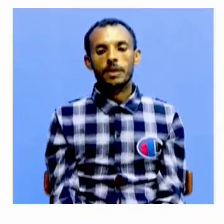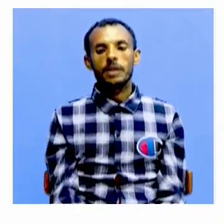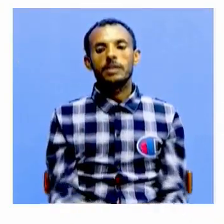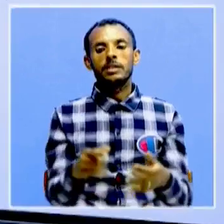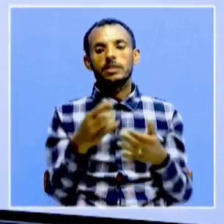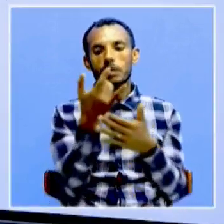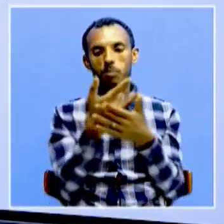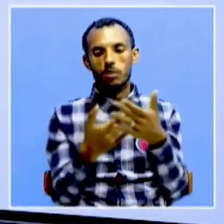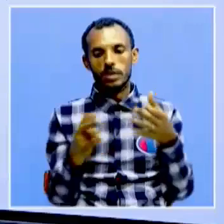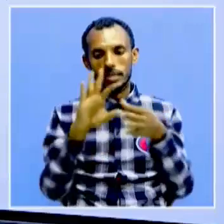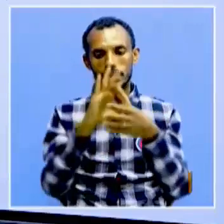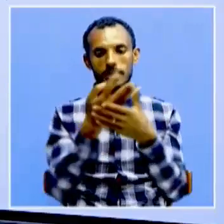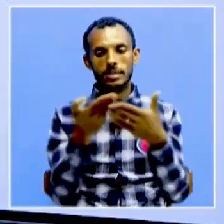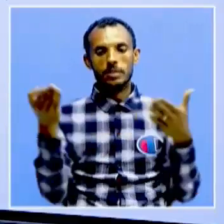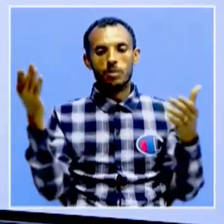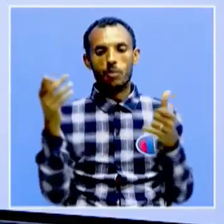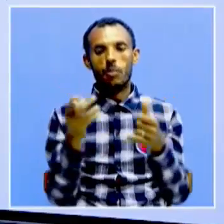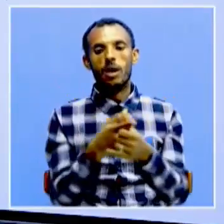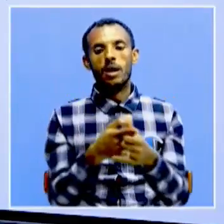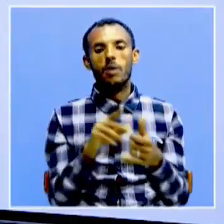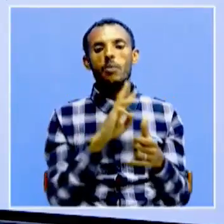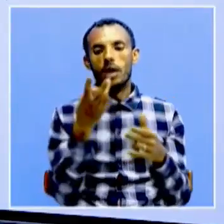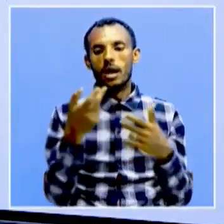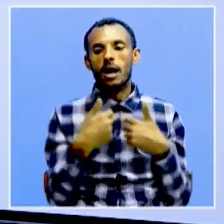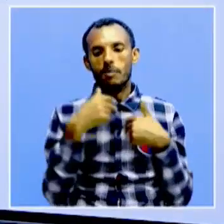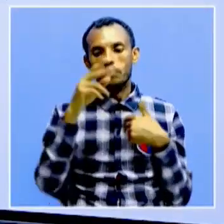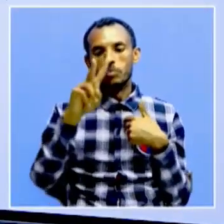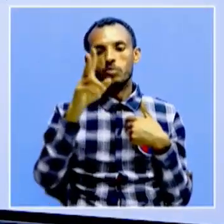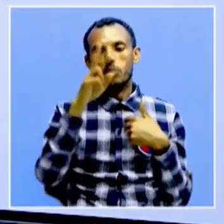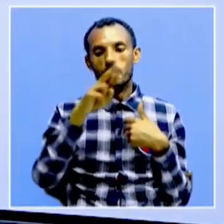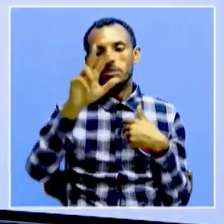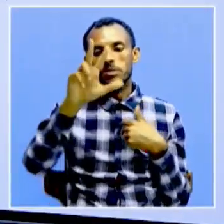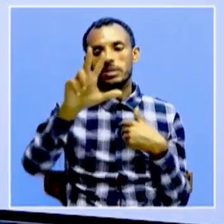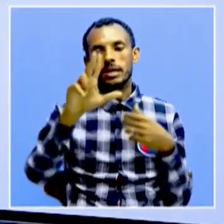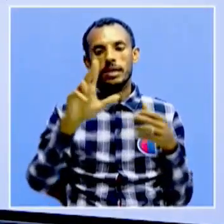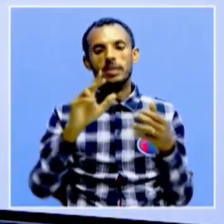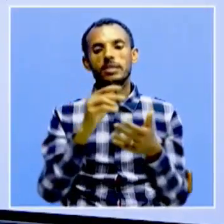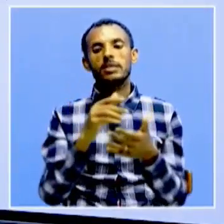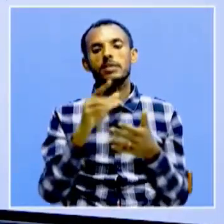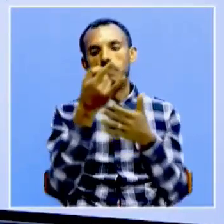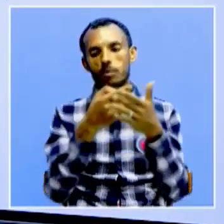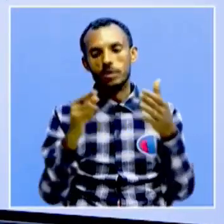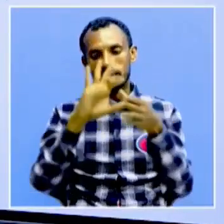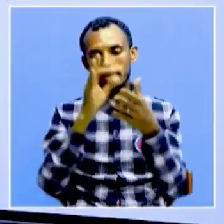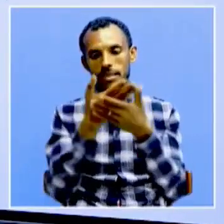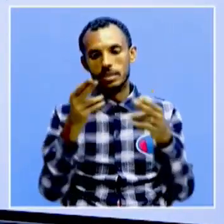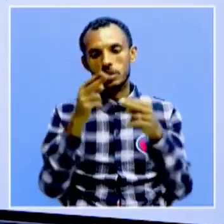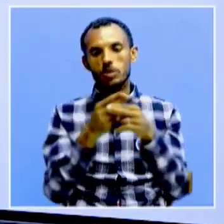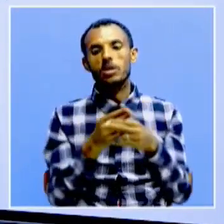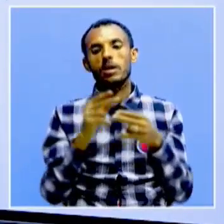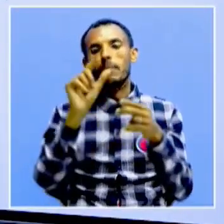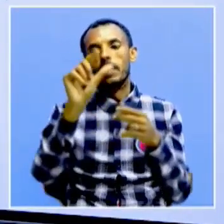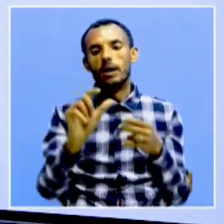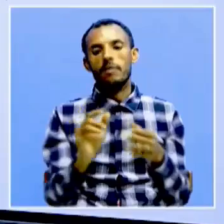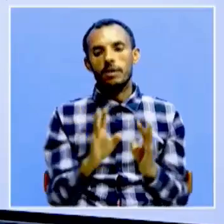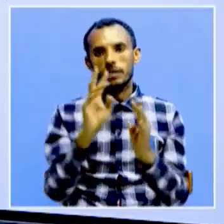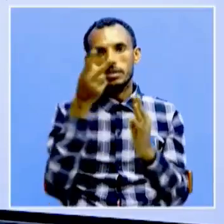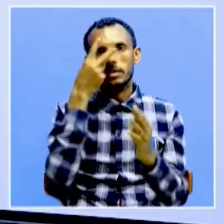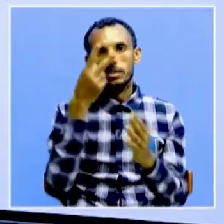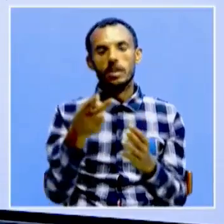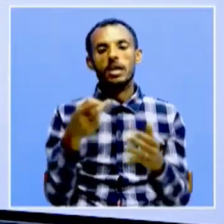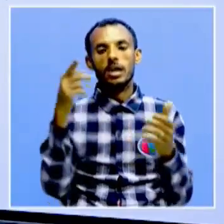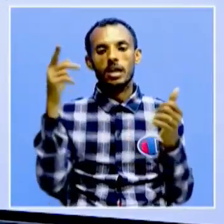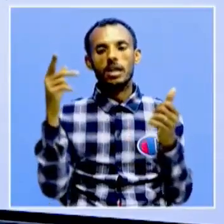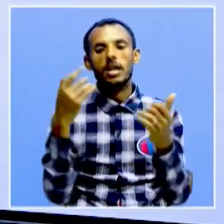Supporting sentence 1. At least we need to have 2 or 3 supporting sentences in a short paragraph, okay? So let's see.